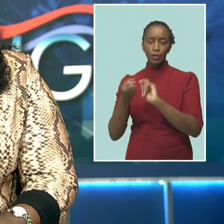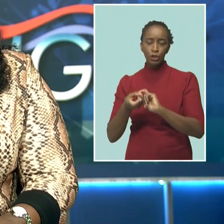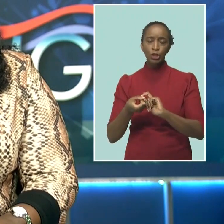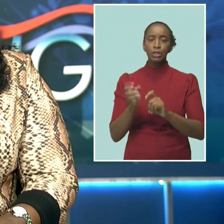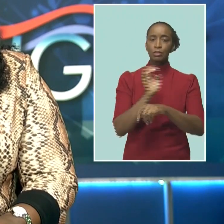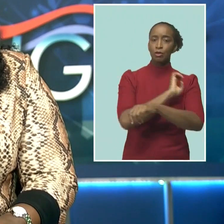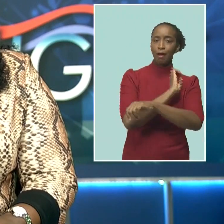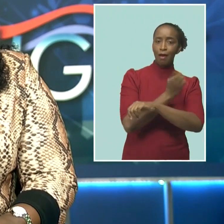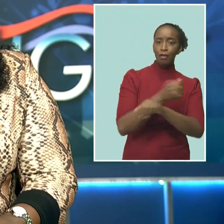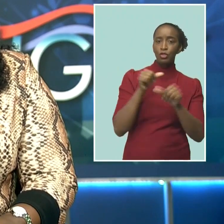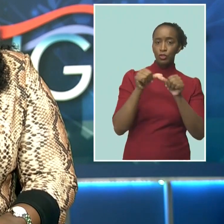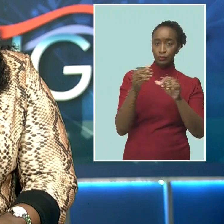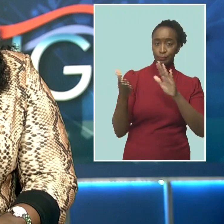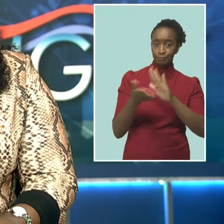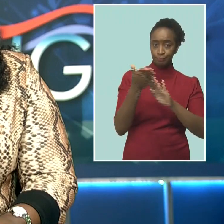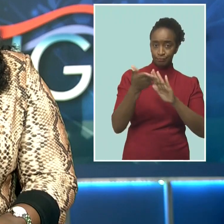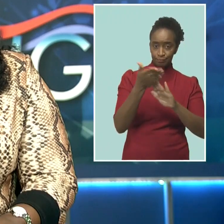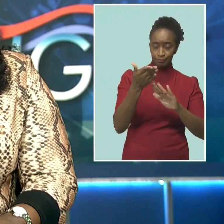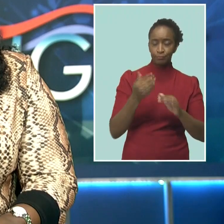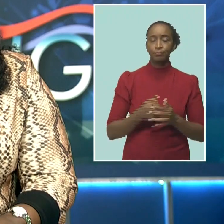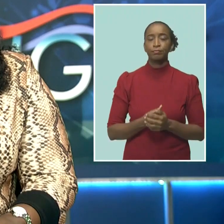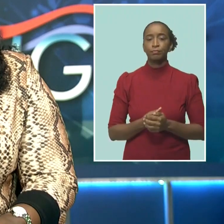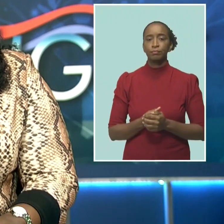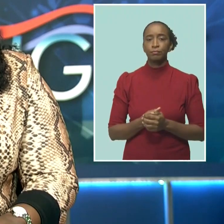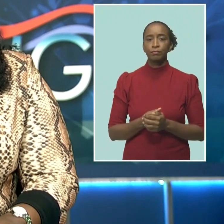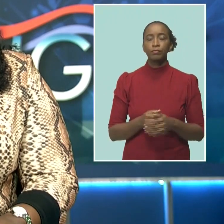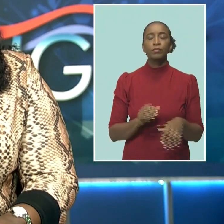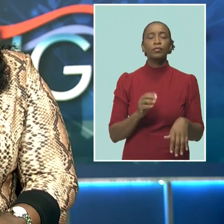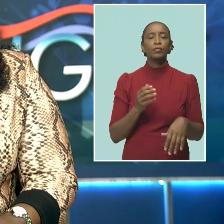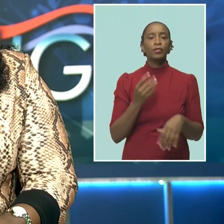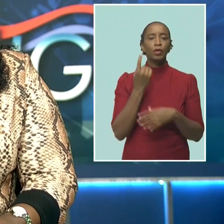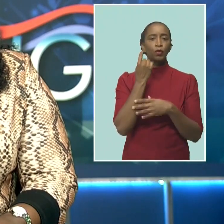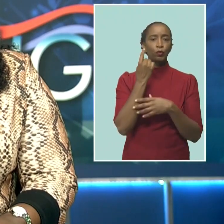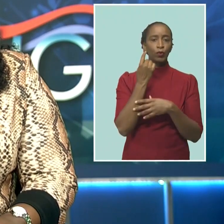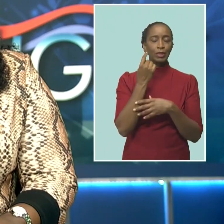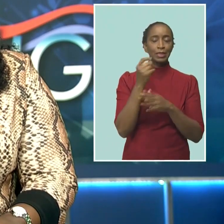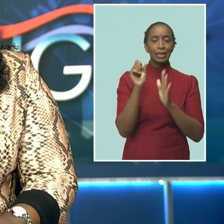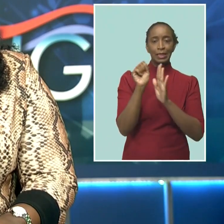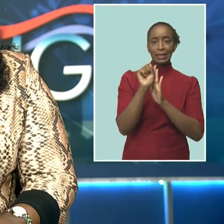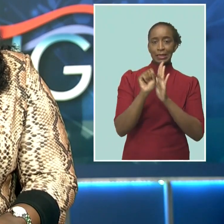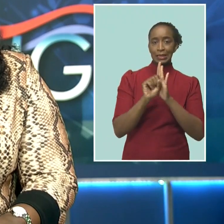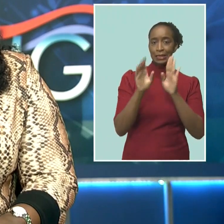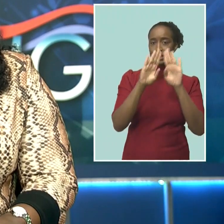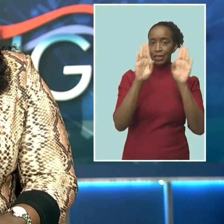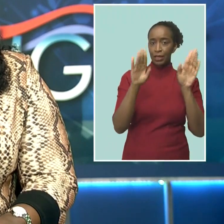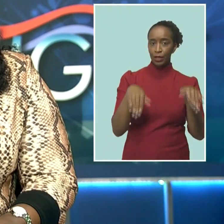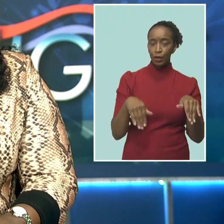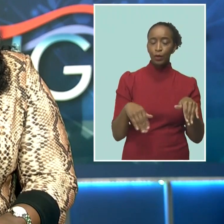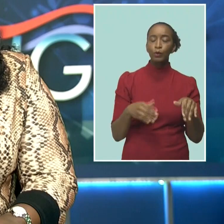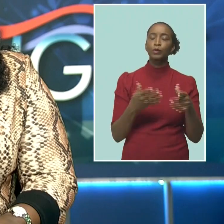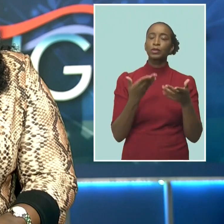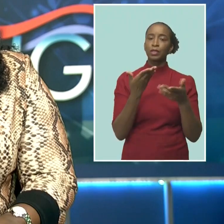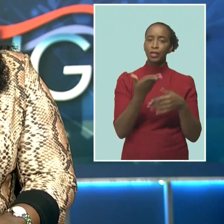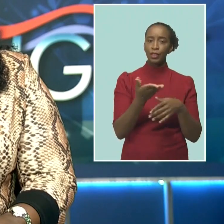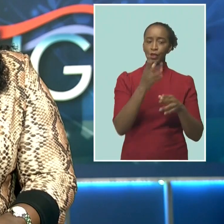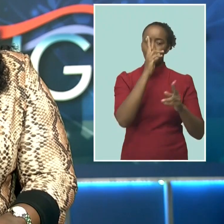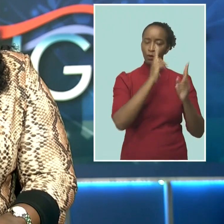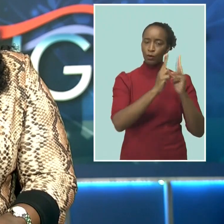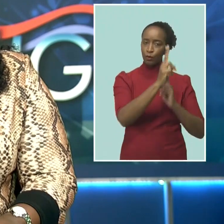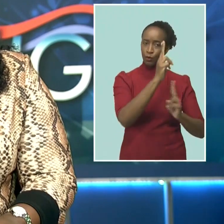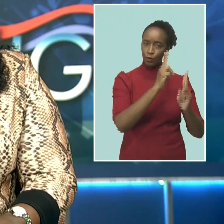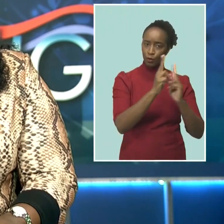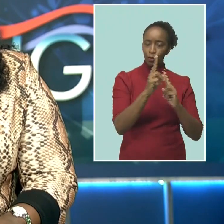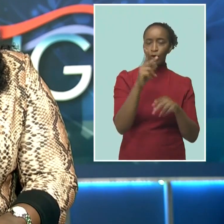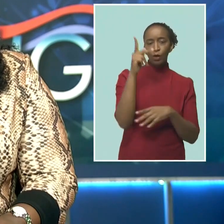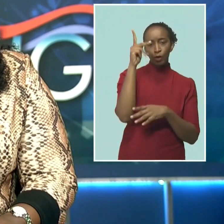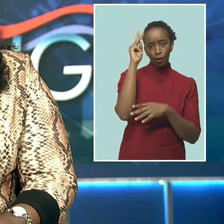fields. This was announced during a ceremony at State House to honor India's Prime Minister Narendra Modi with the Honorary Order of